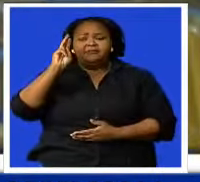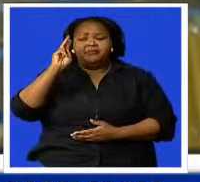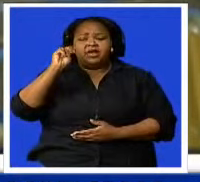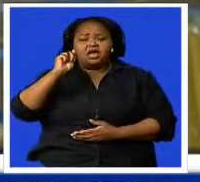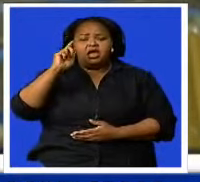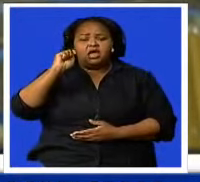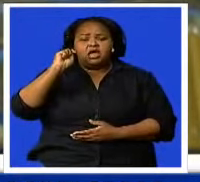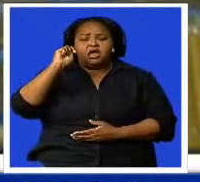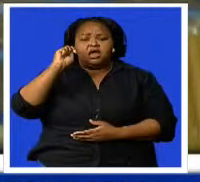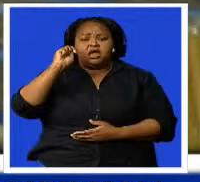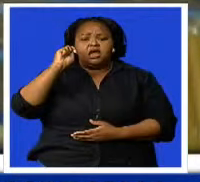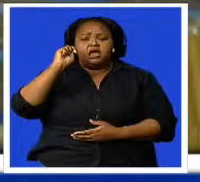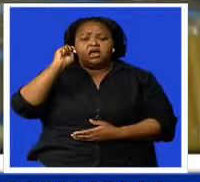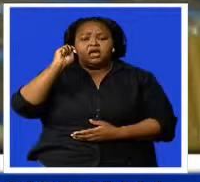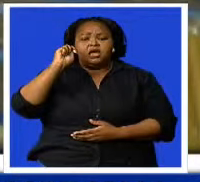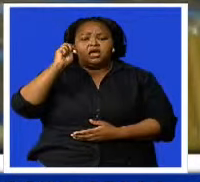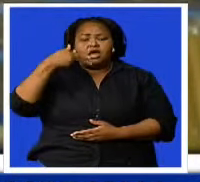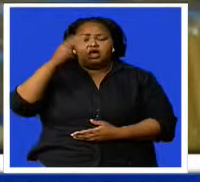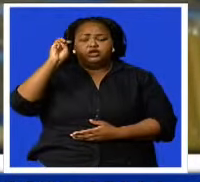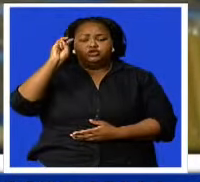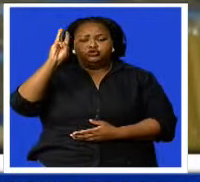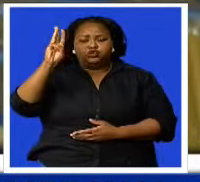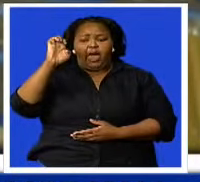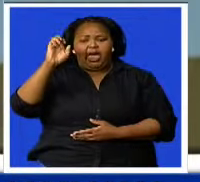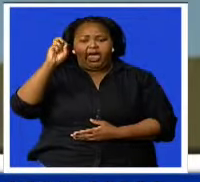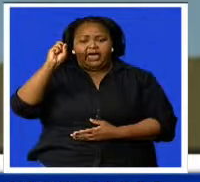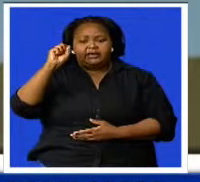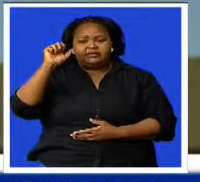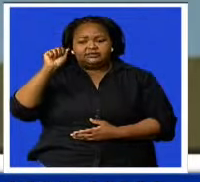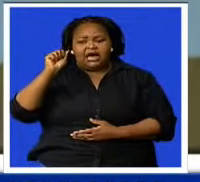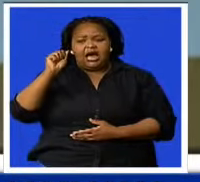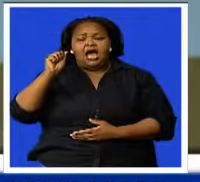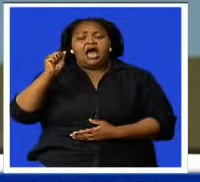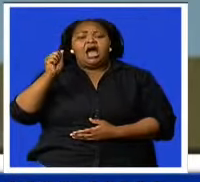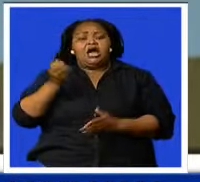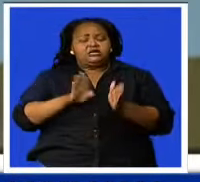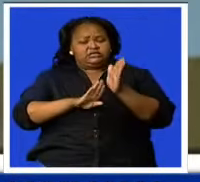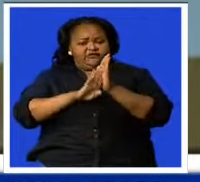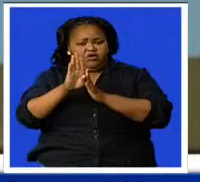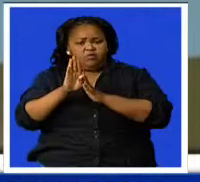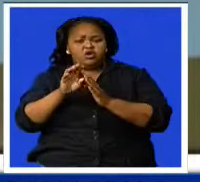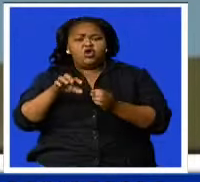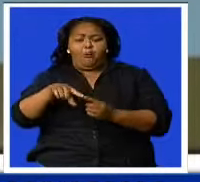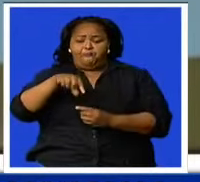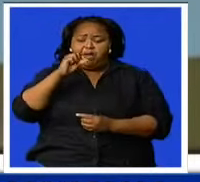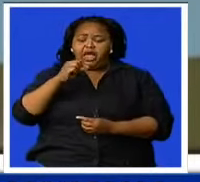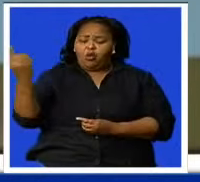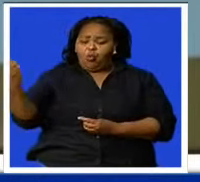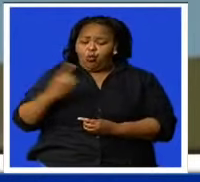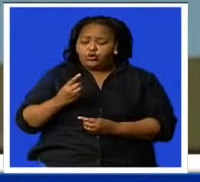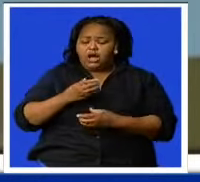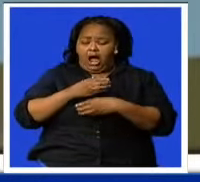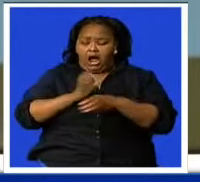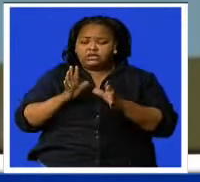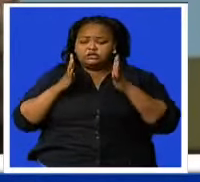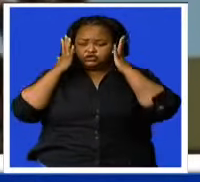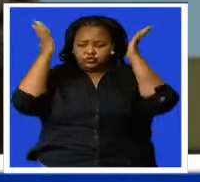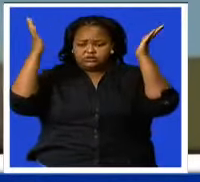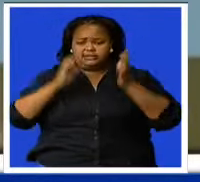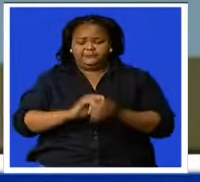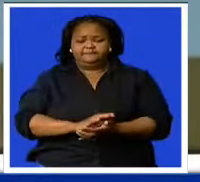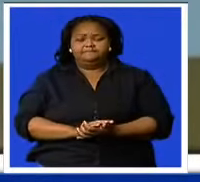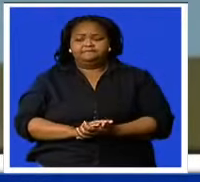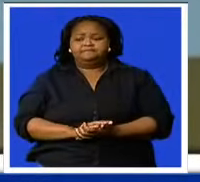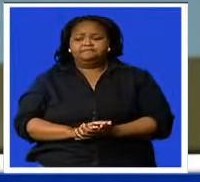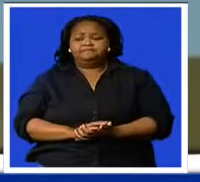Developments kuthi ikhetha kuda kuleswatini. And let's be honest, when government, obviously through the help of government and the